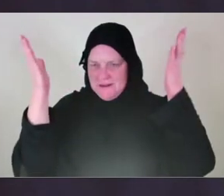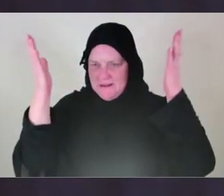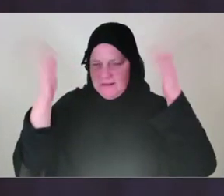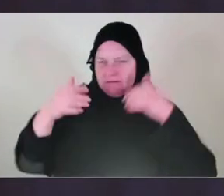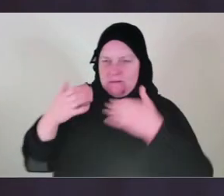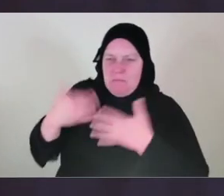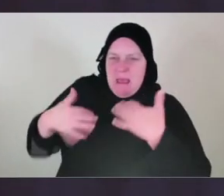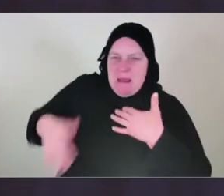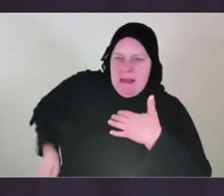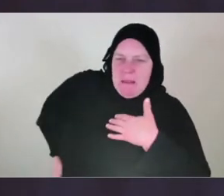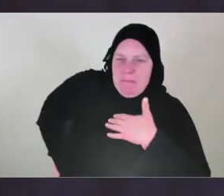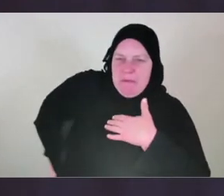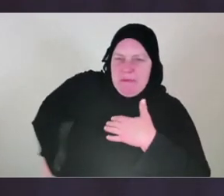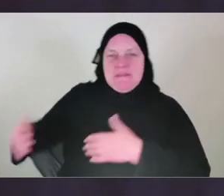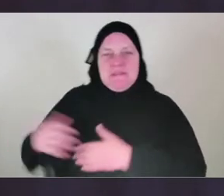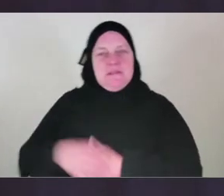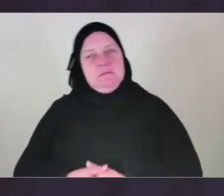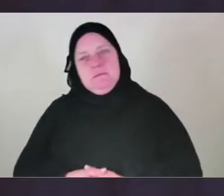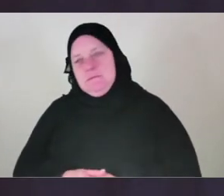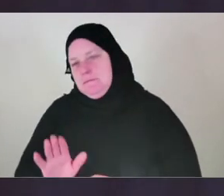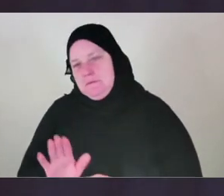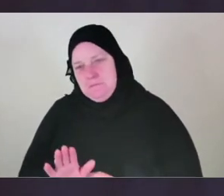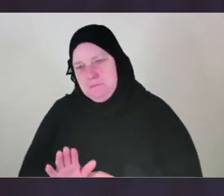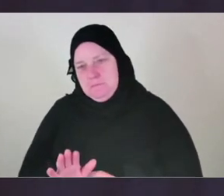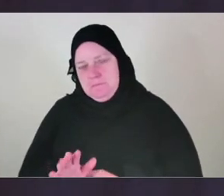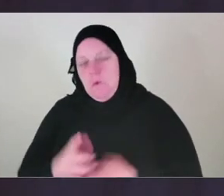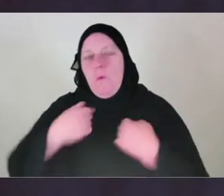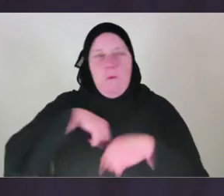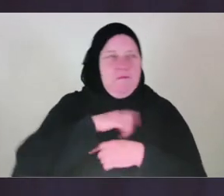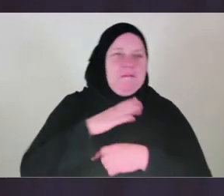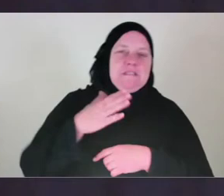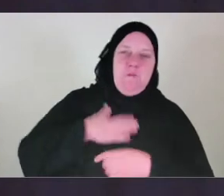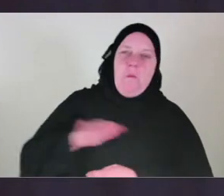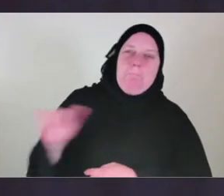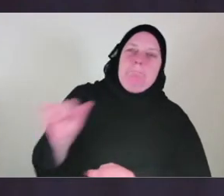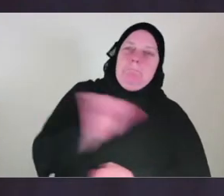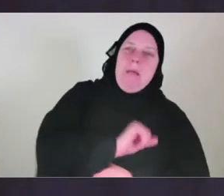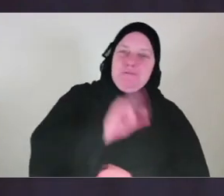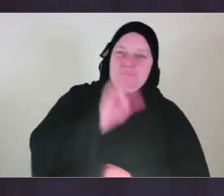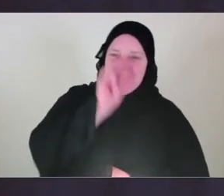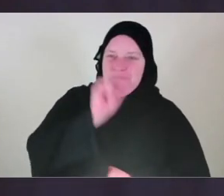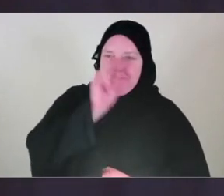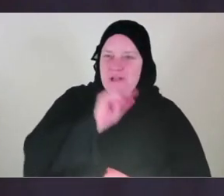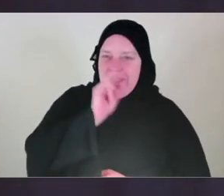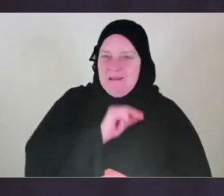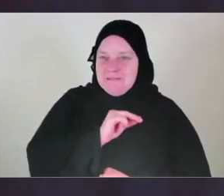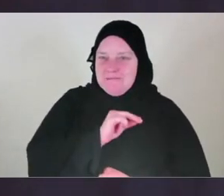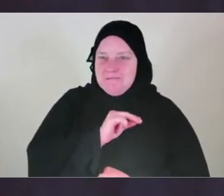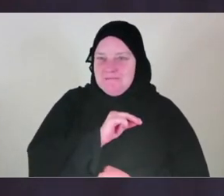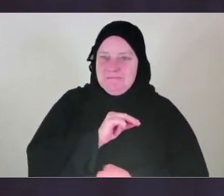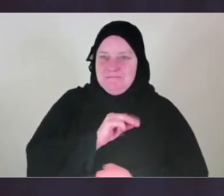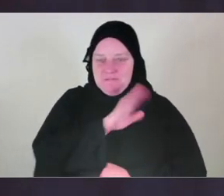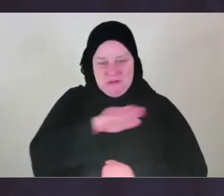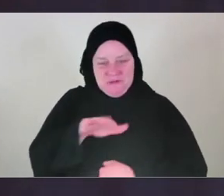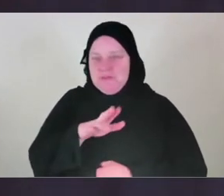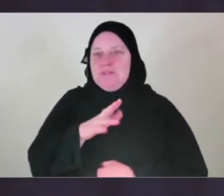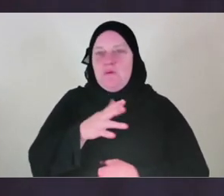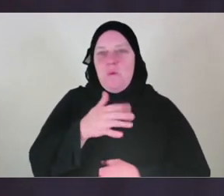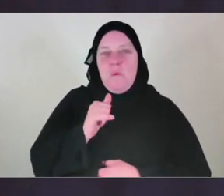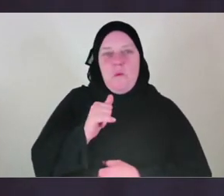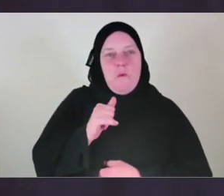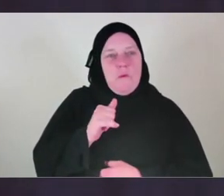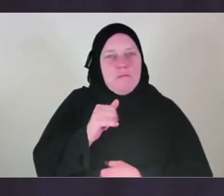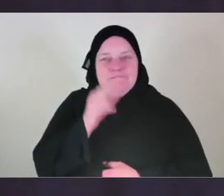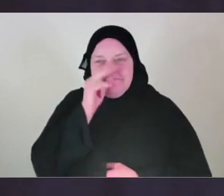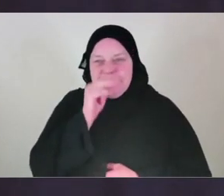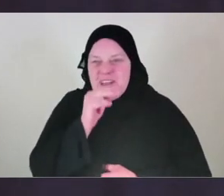know, injuries didn't mean anything. Everything just keeps moving. You're always chugging along. Remember when the winters,